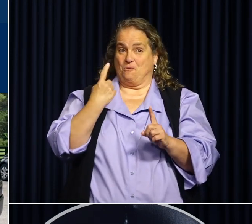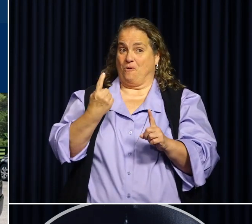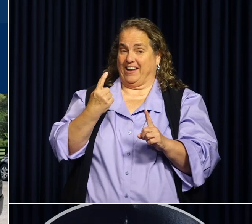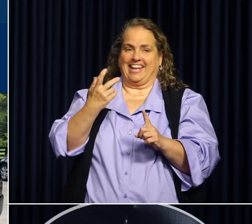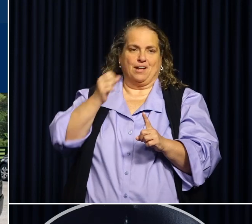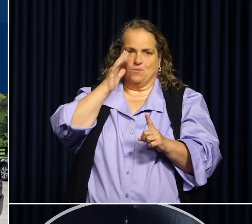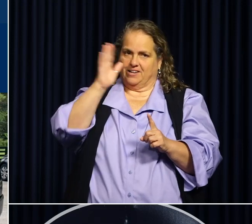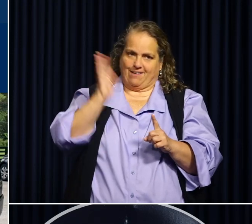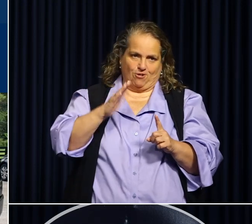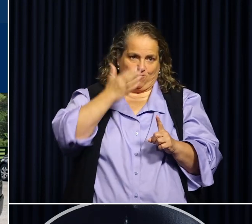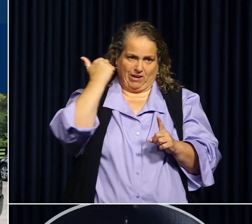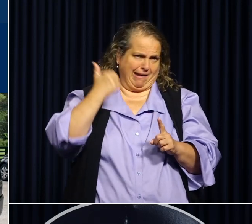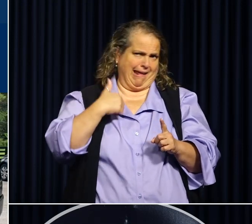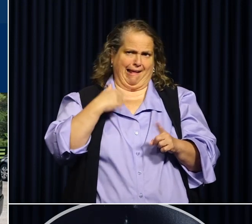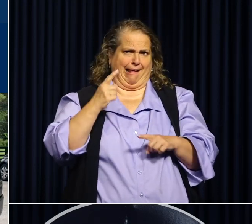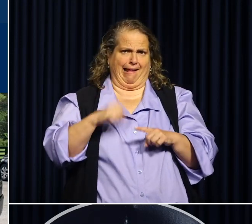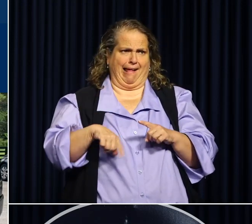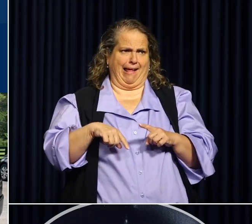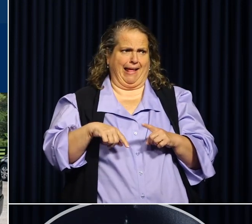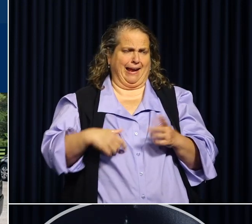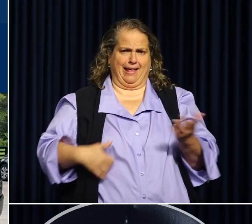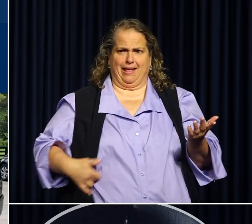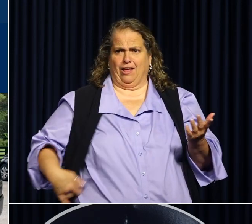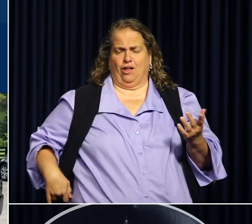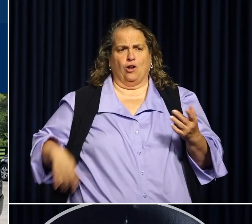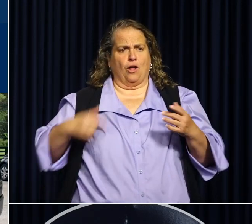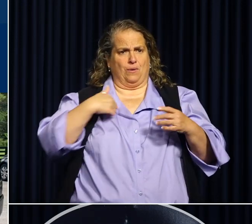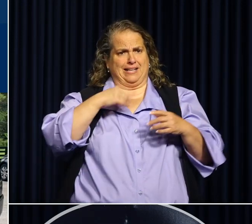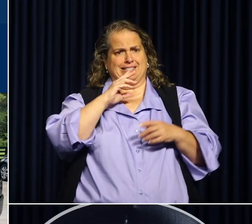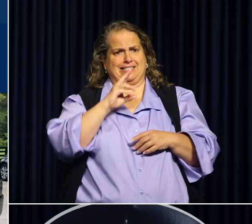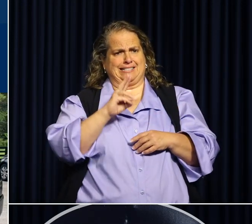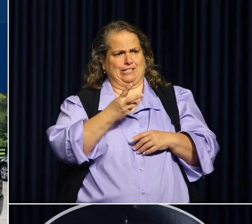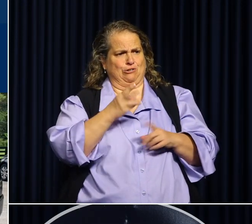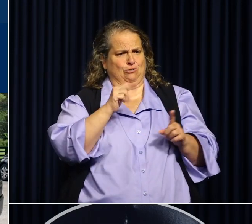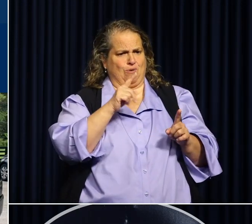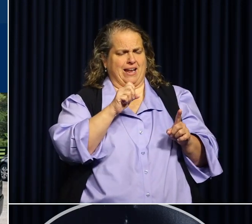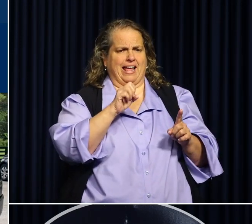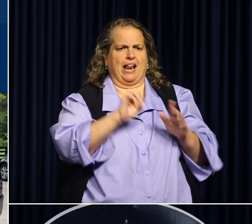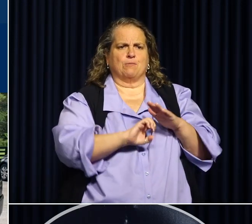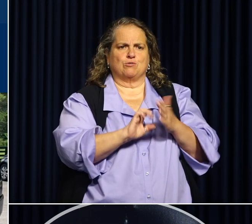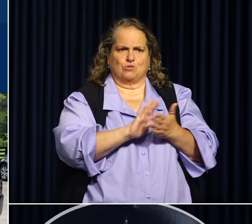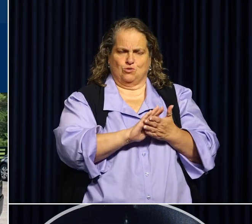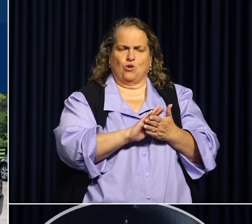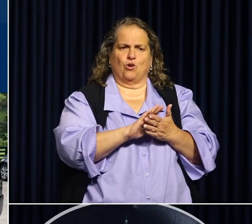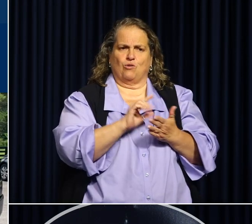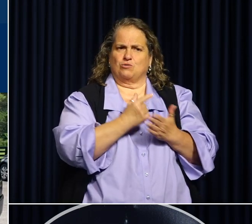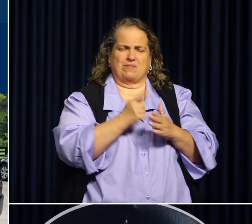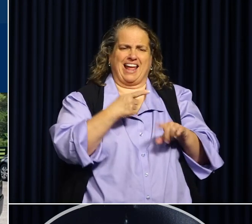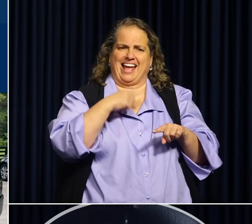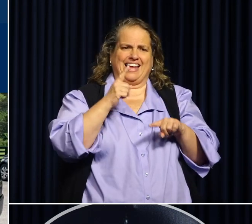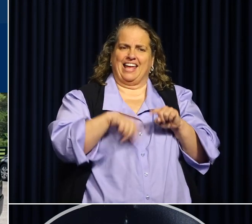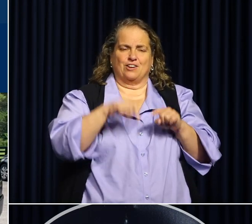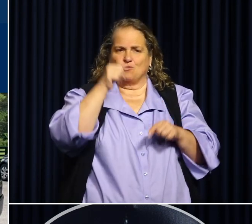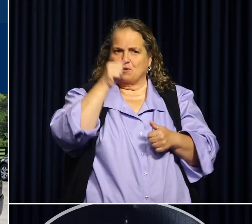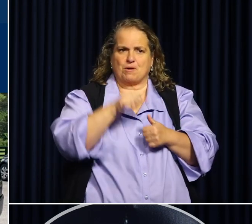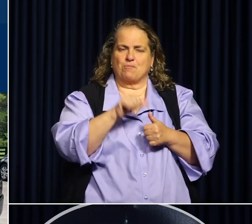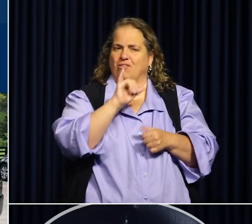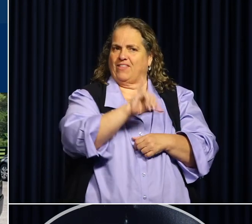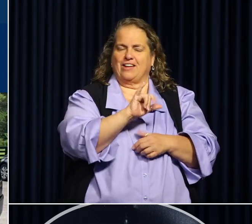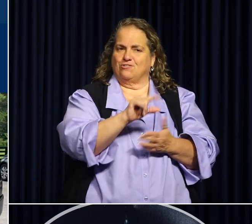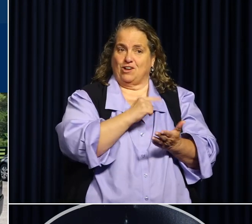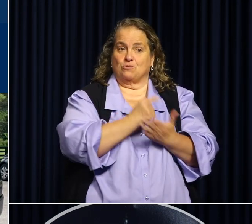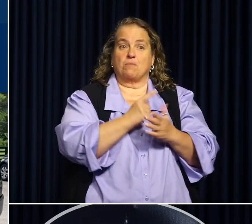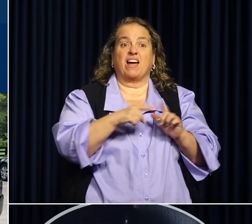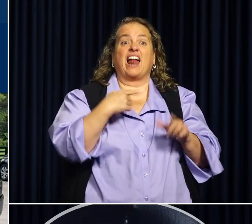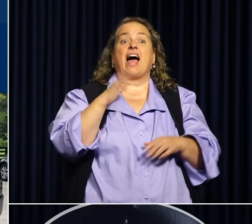can't remember. Well, I think we went through 6th grade when I was in elementary school. I can't remember that graduation,